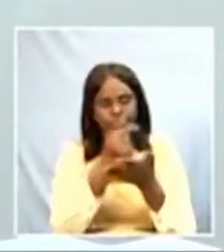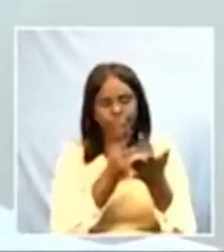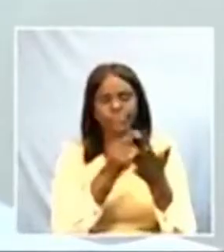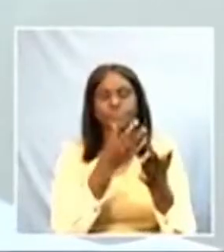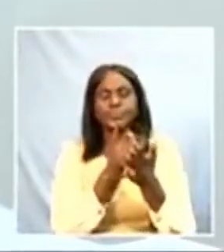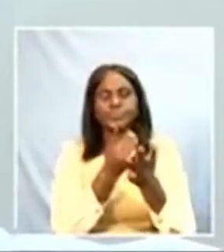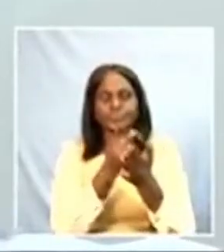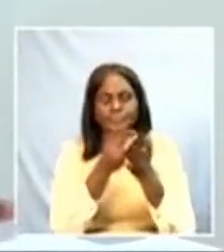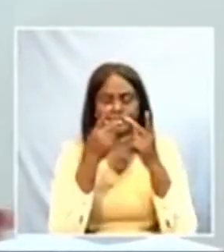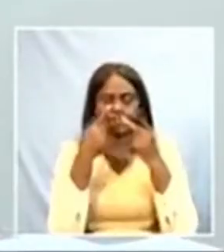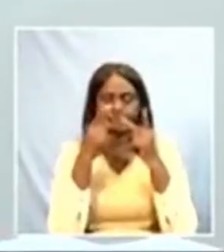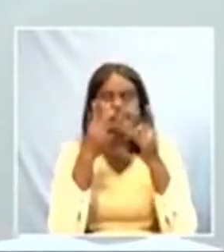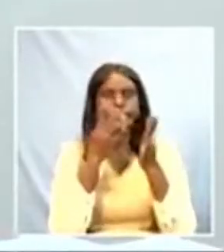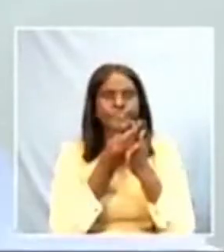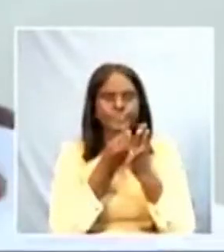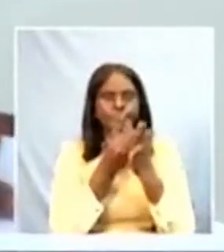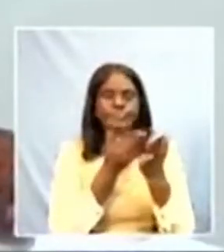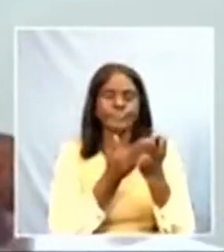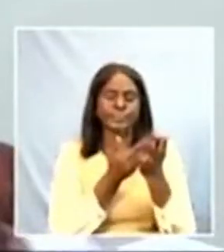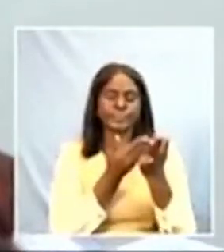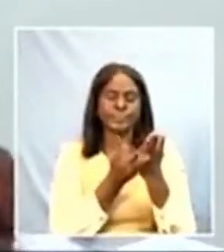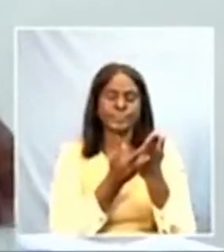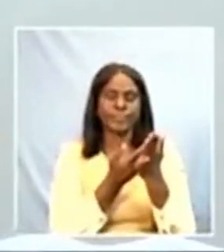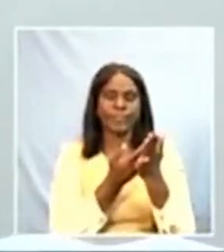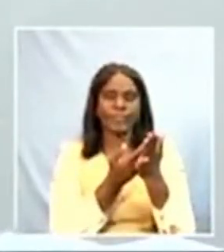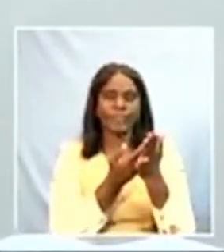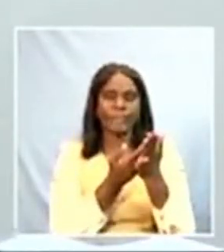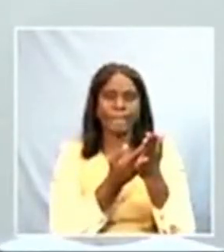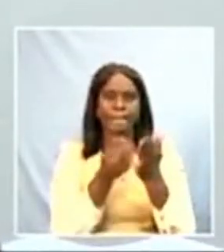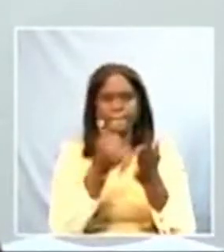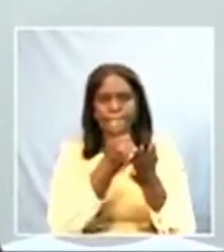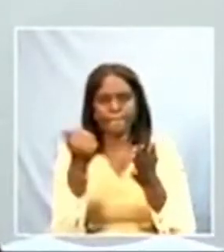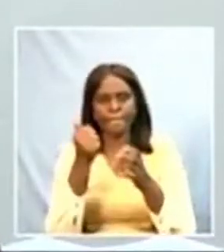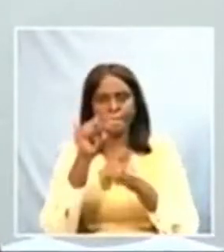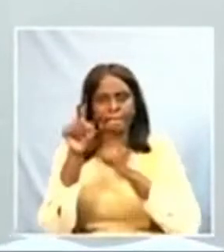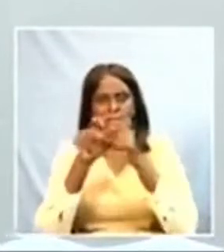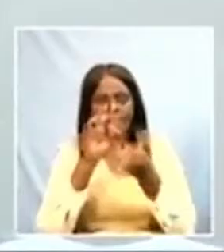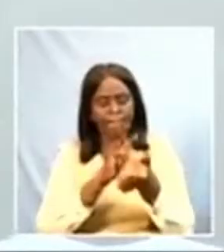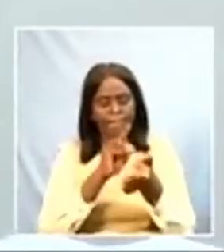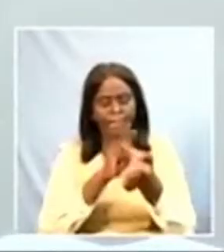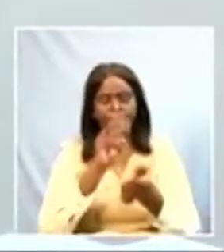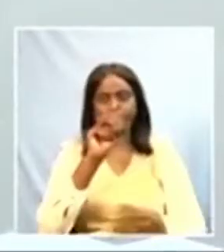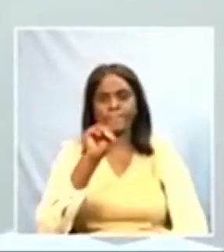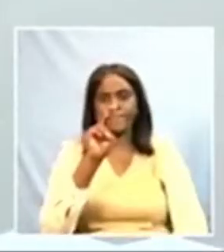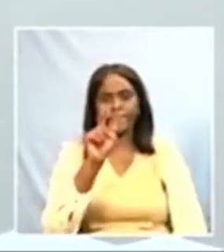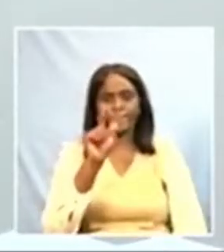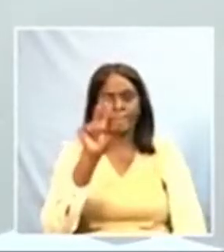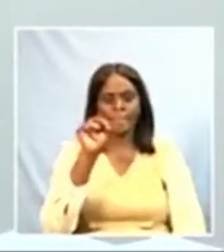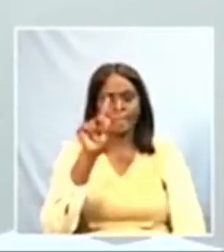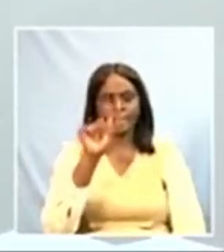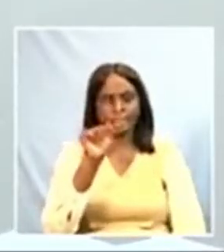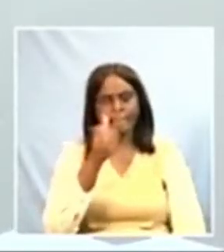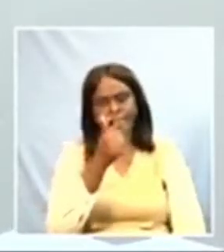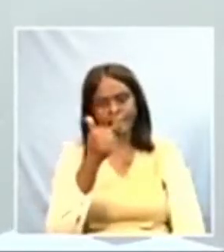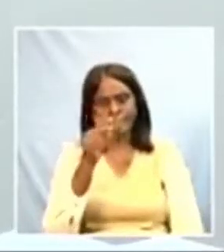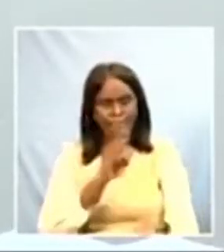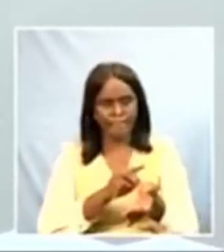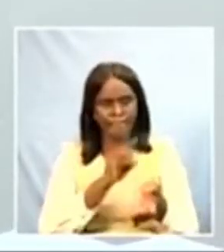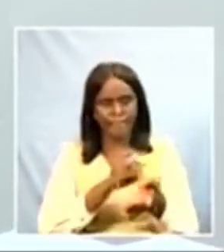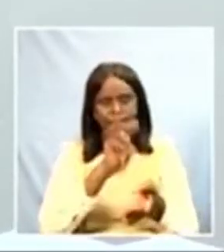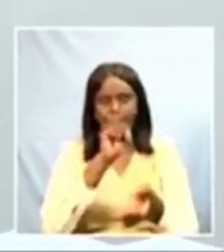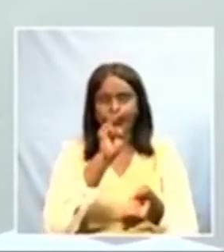money. These are public resources. Another question, Dr. Mununda, Honorable Mununda, then Dr. Mwanza.